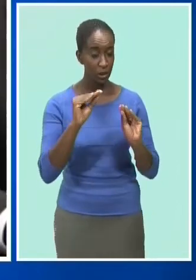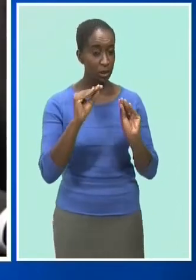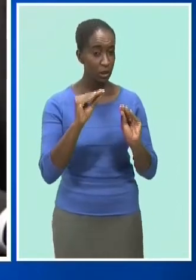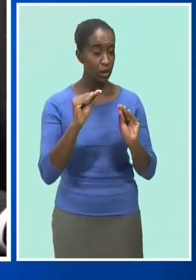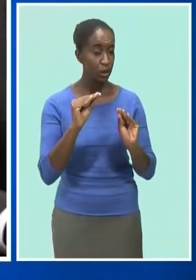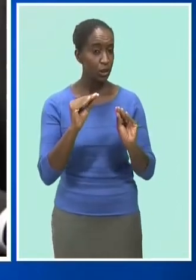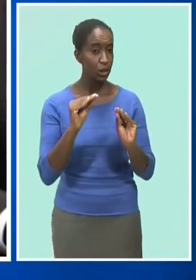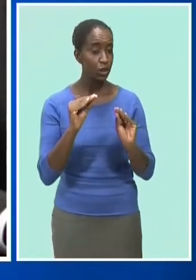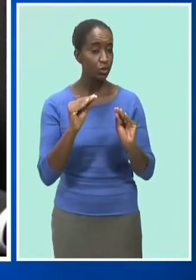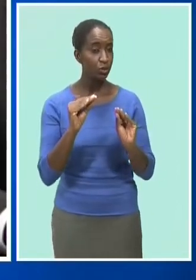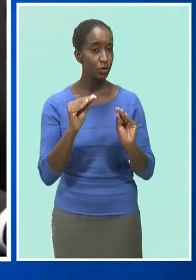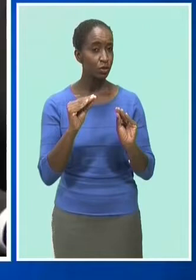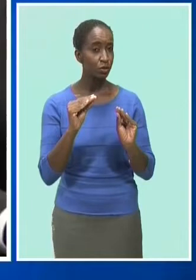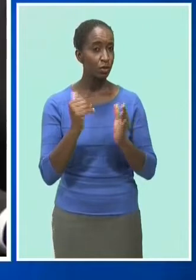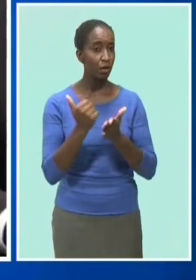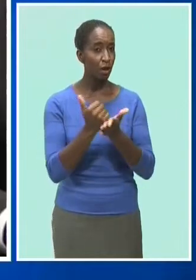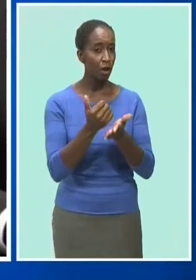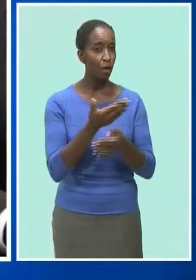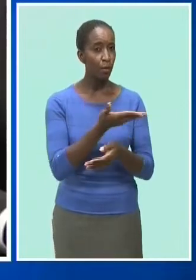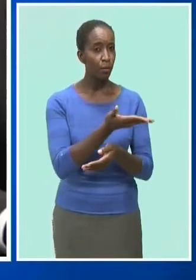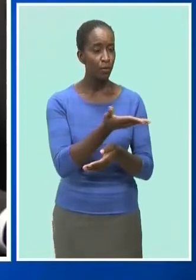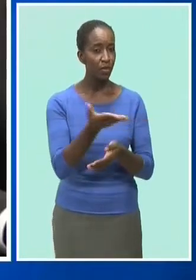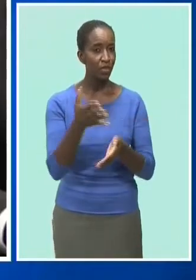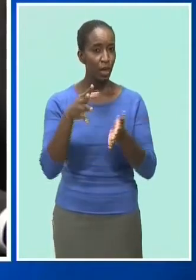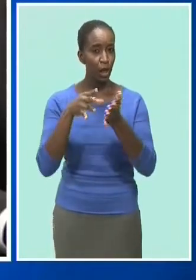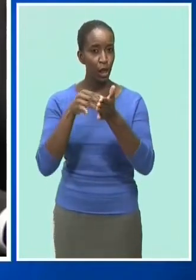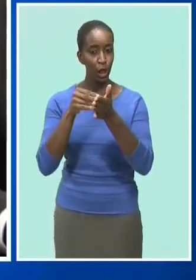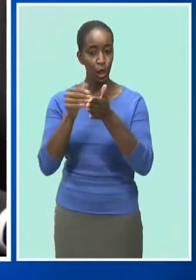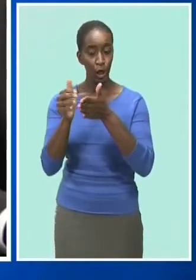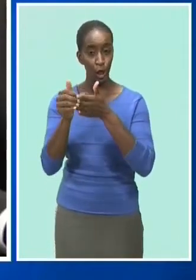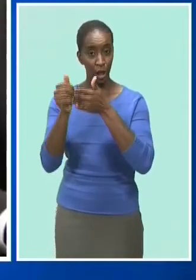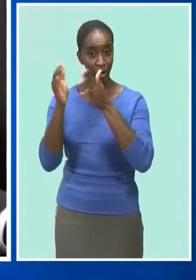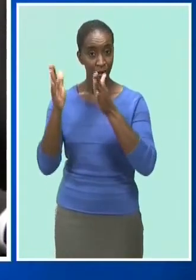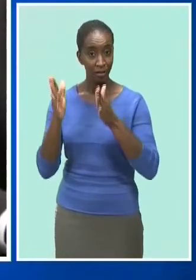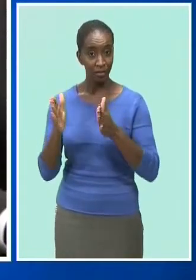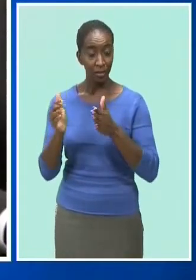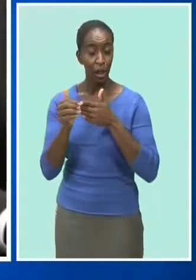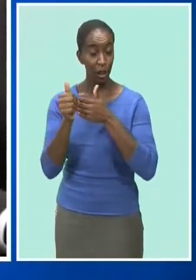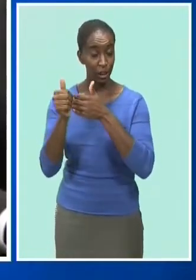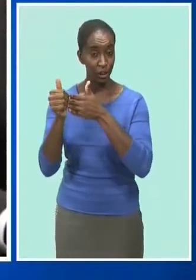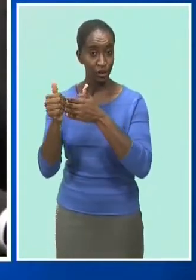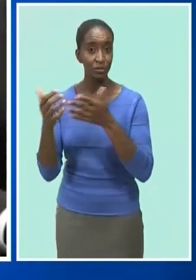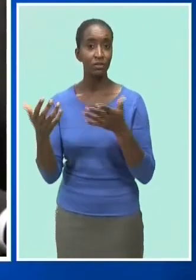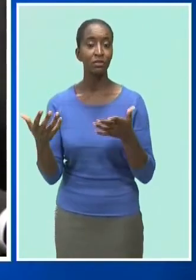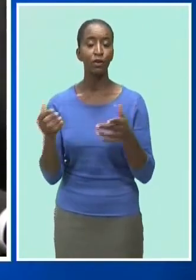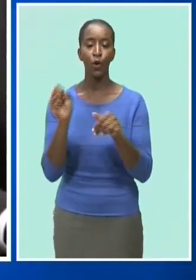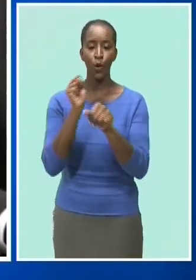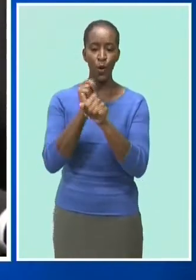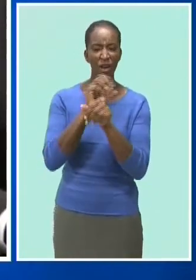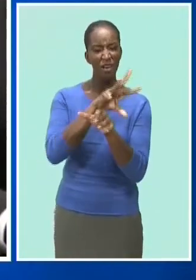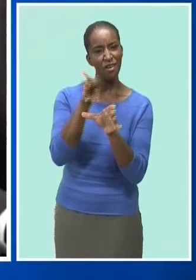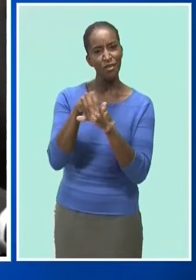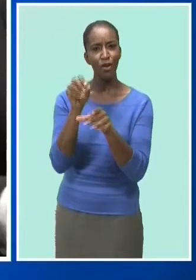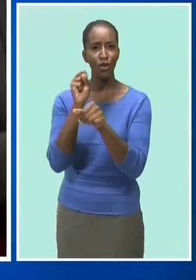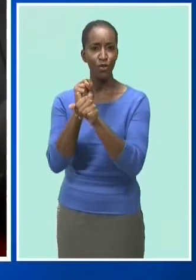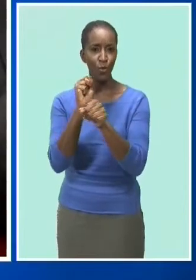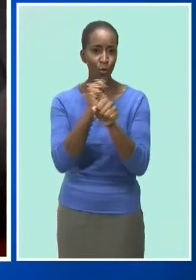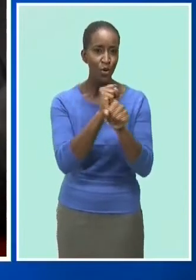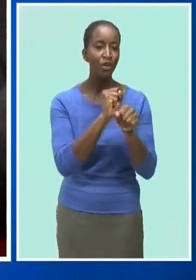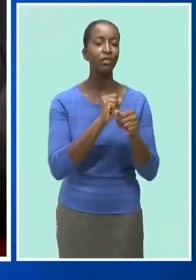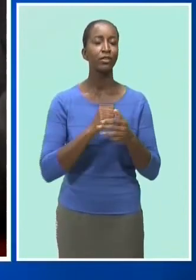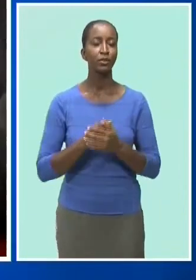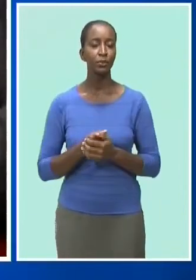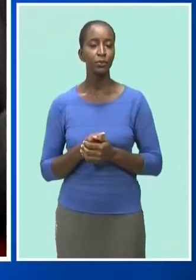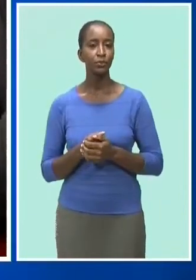participate in some form of work attachment, first job initiative, apprenticeship, or mentorship, depending on the